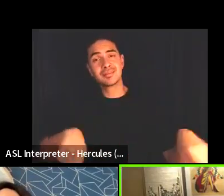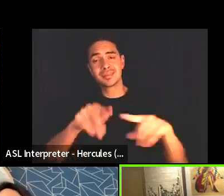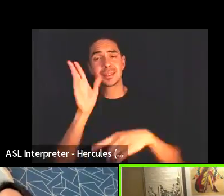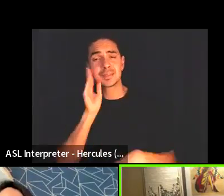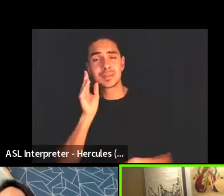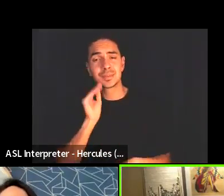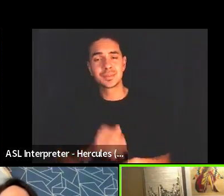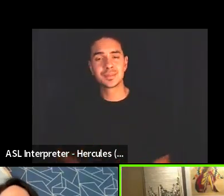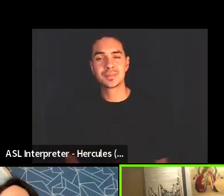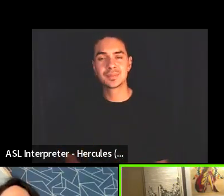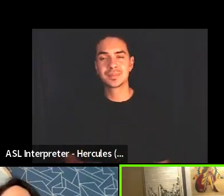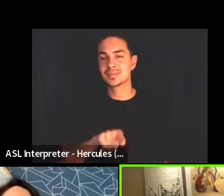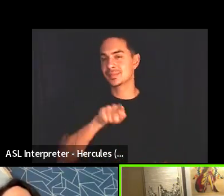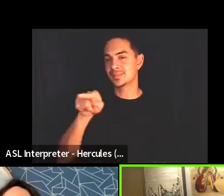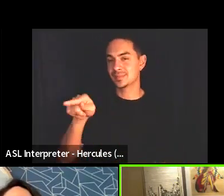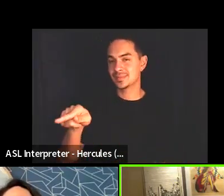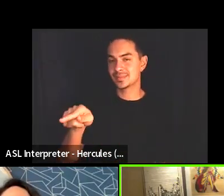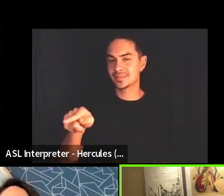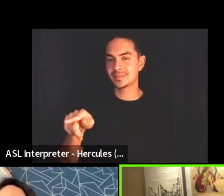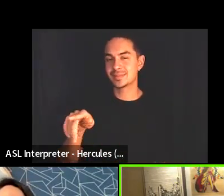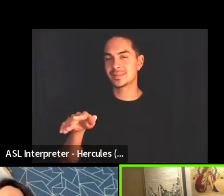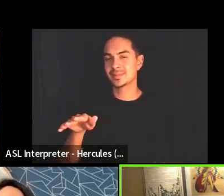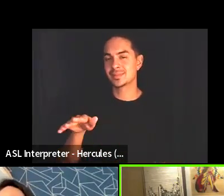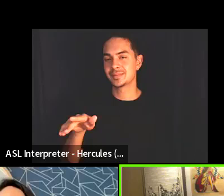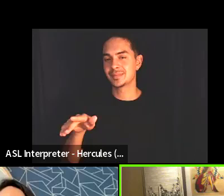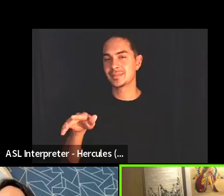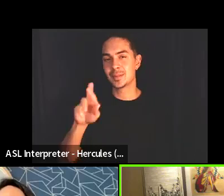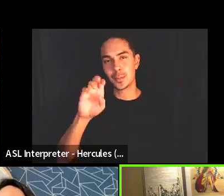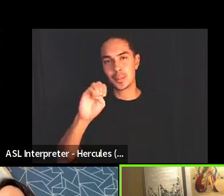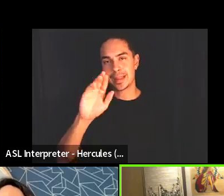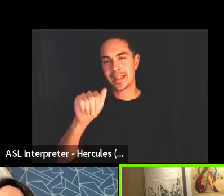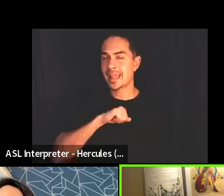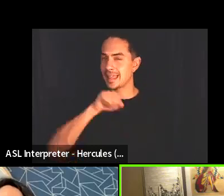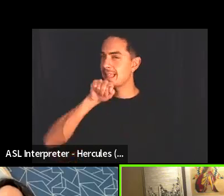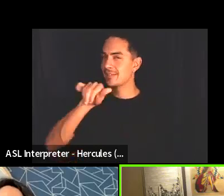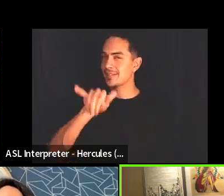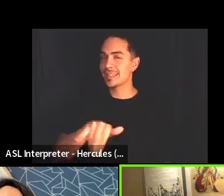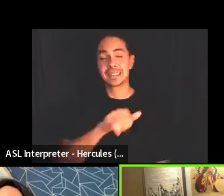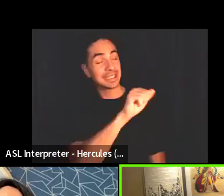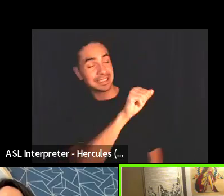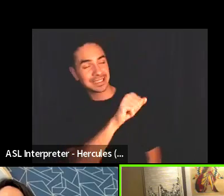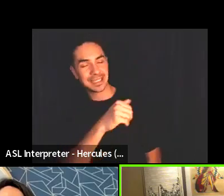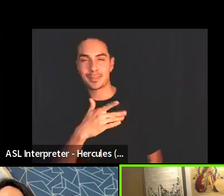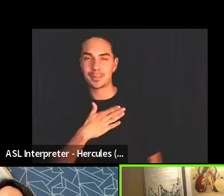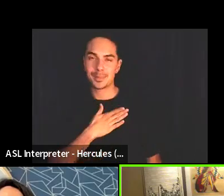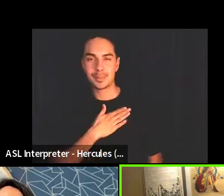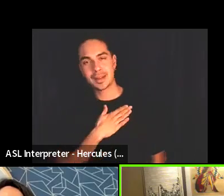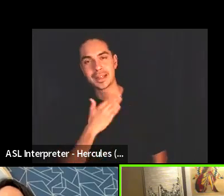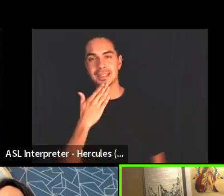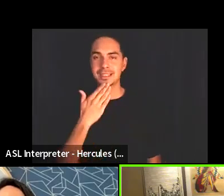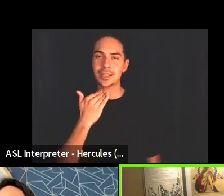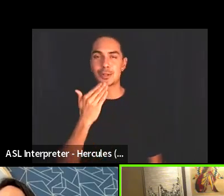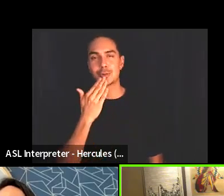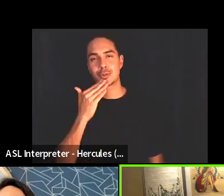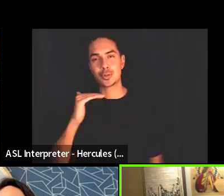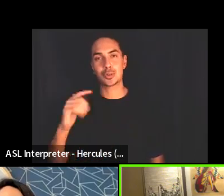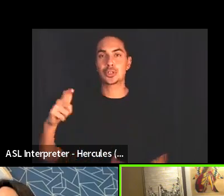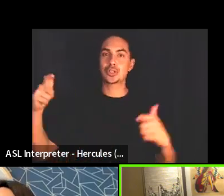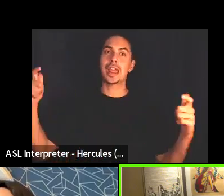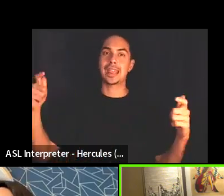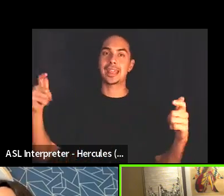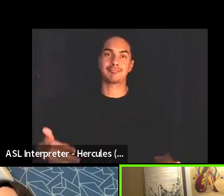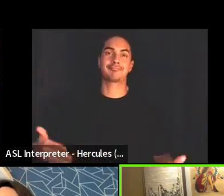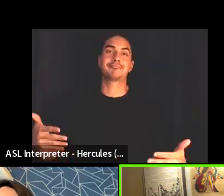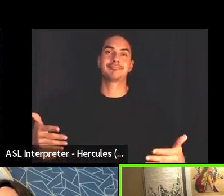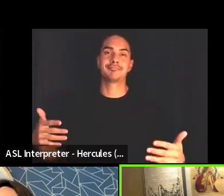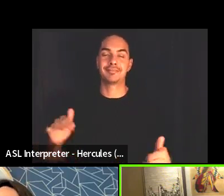My gentle giant, my baby boy. Yeah. So that kind of brings me back to the conversation we had on the 23rd. We